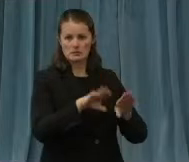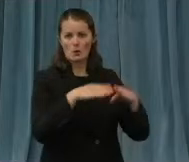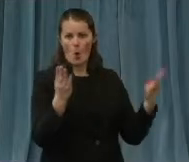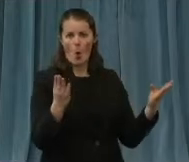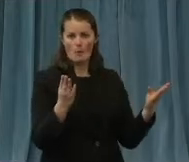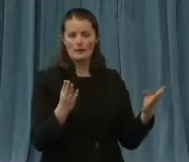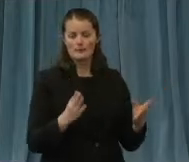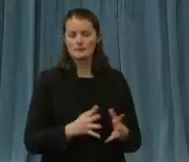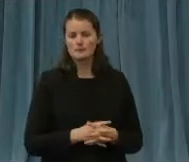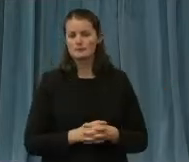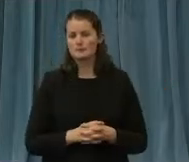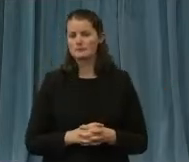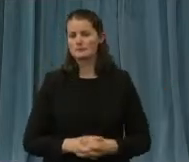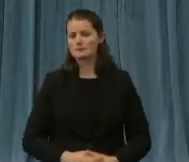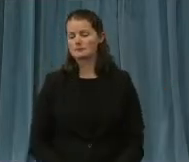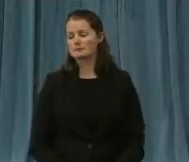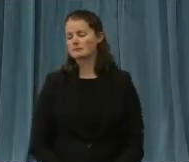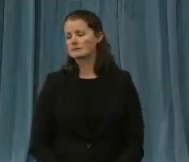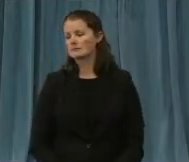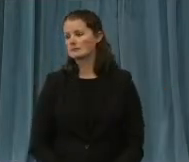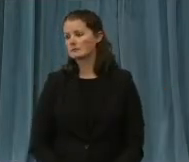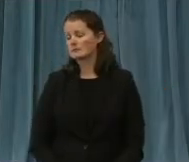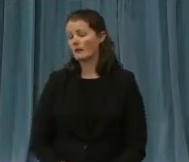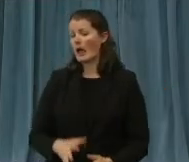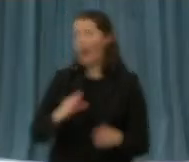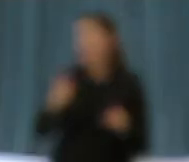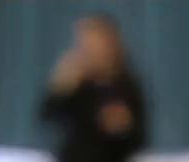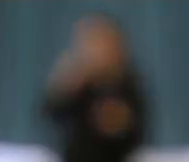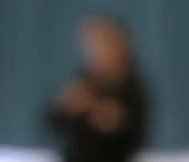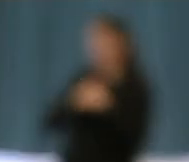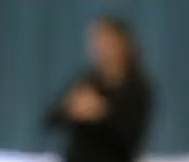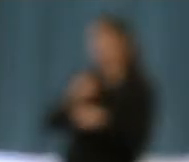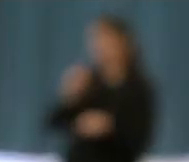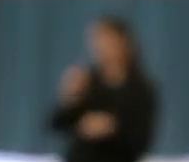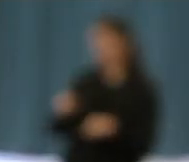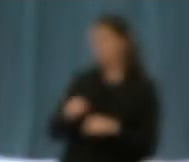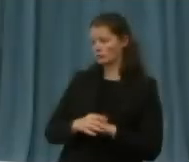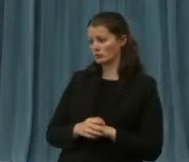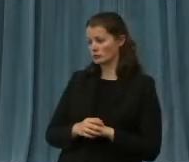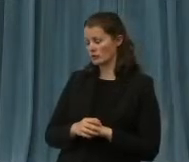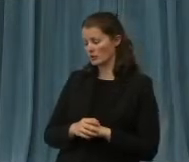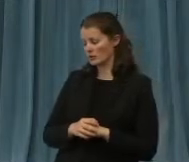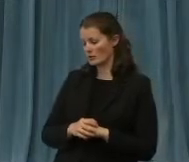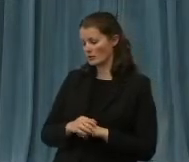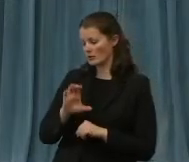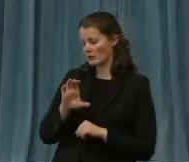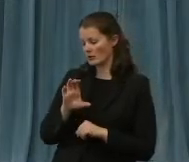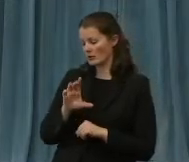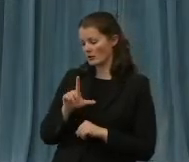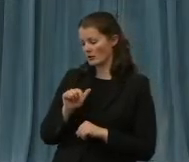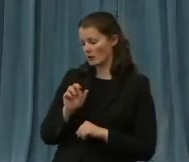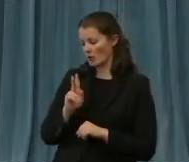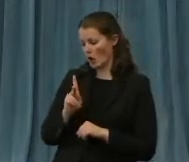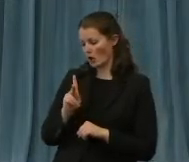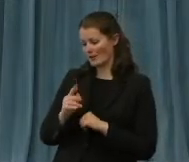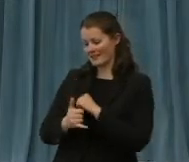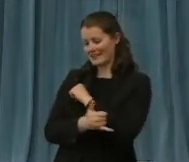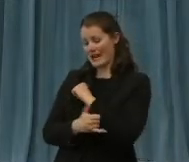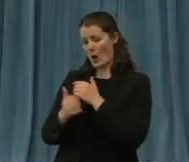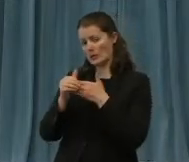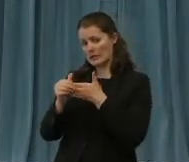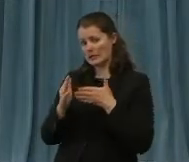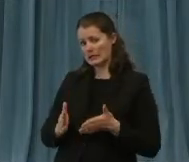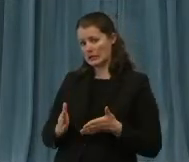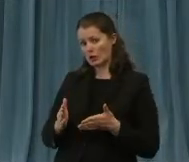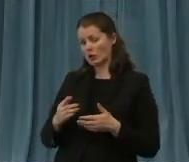to do. And if I could ask just one follow-up, Clark County leaders today said we only get one chance to do this right. Are you